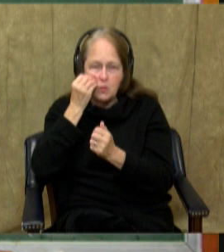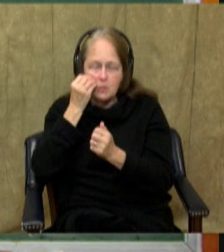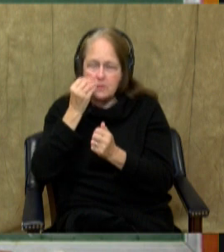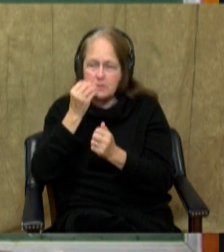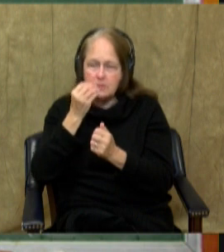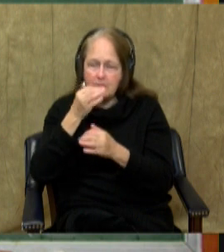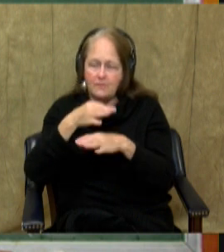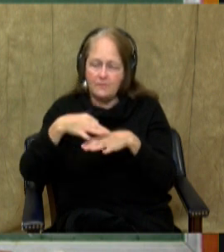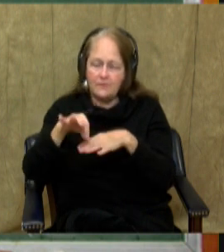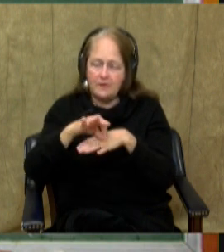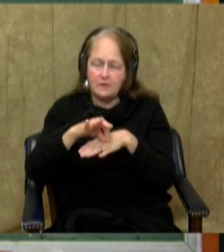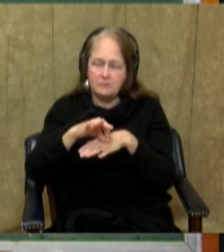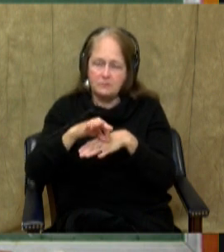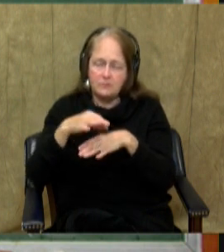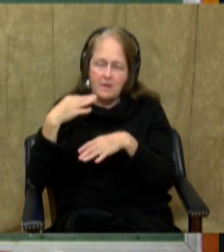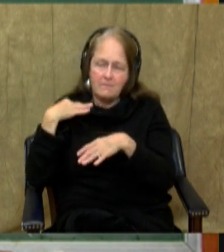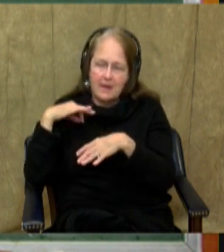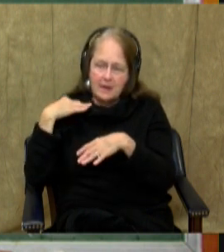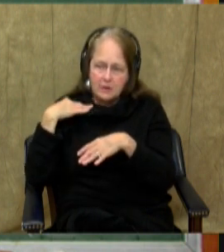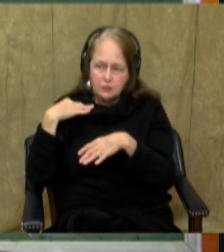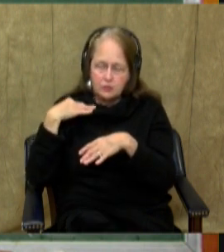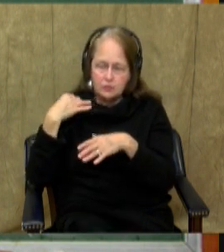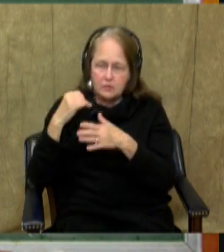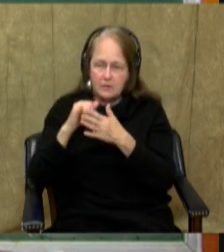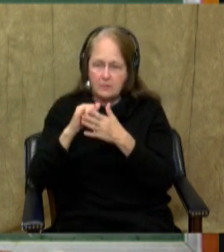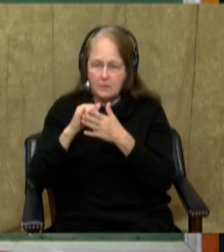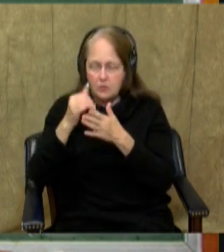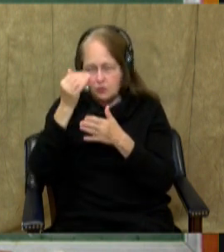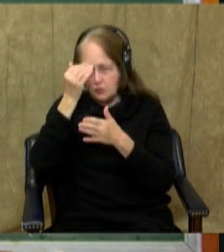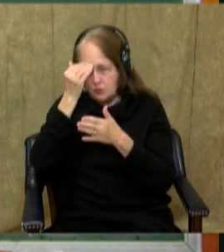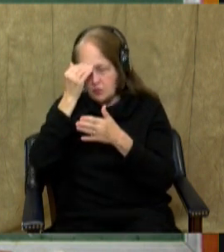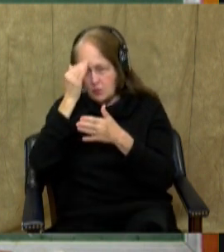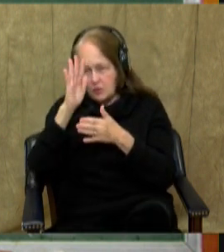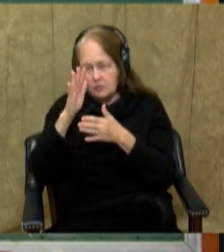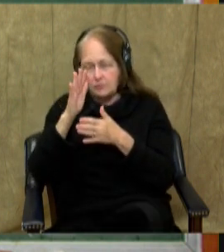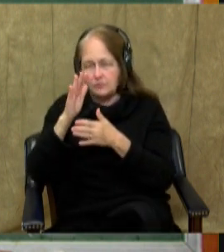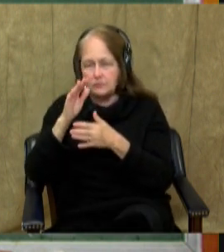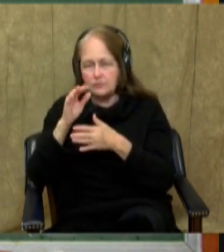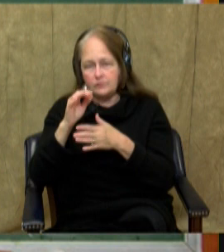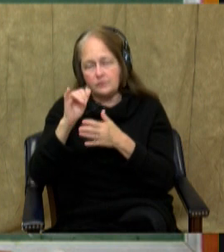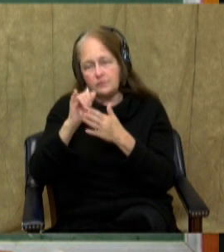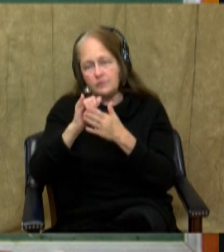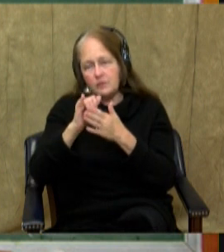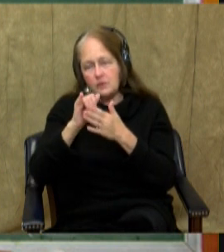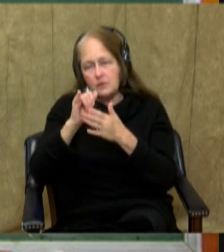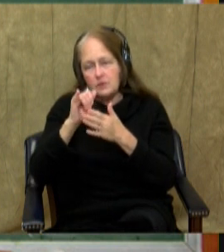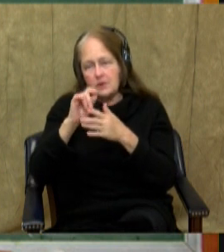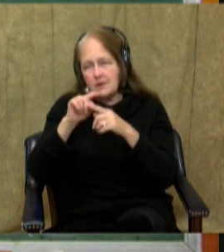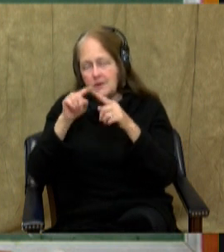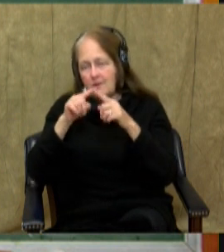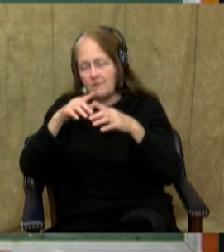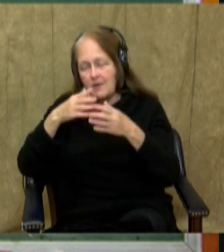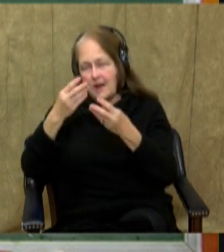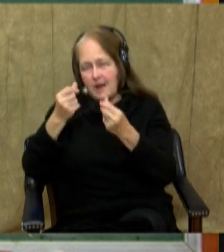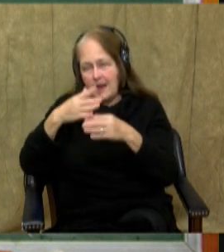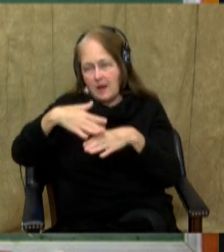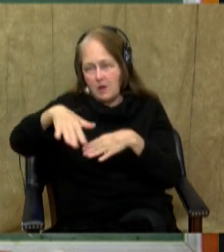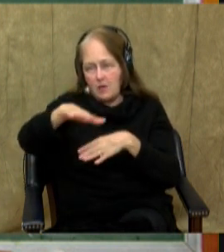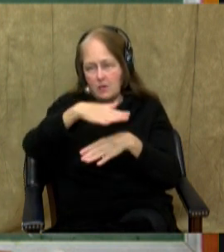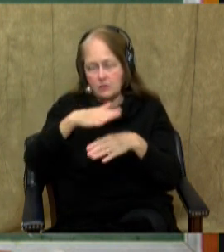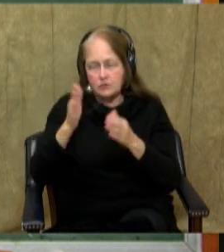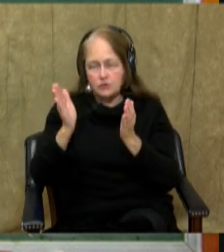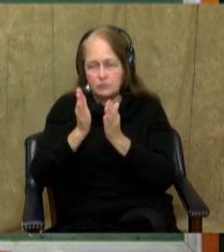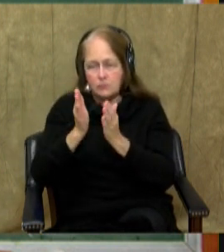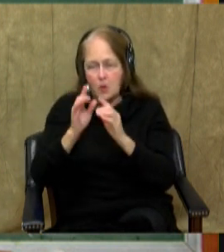okay? They knew the local geography. It allowed them to make quick surprise assaults on small groups of